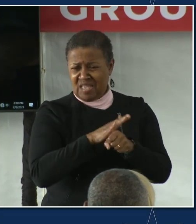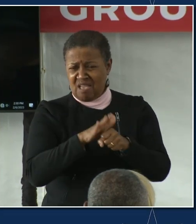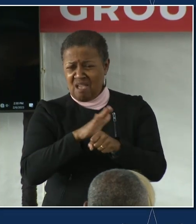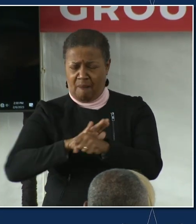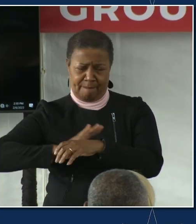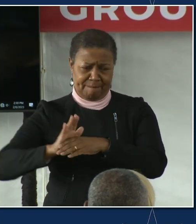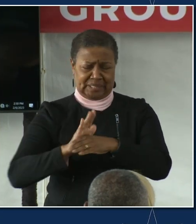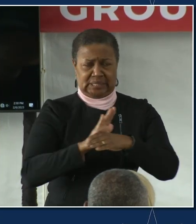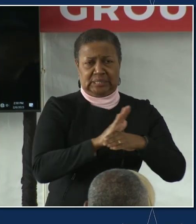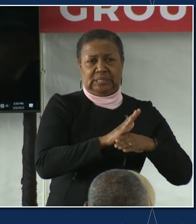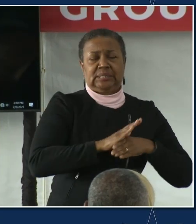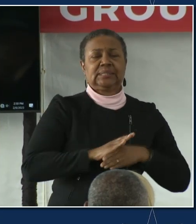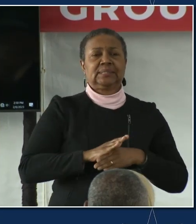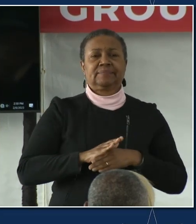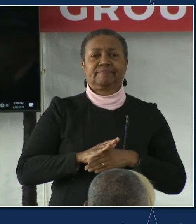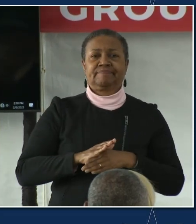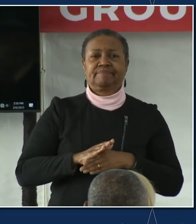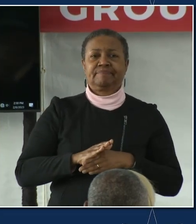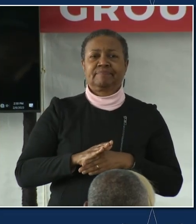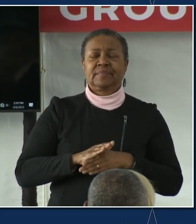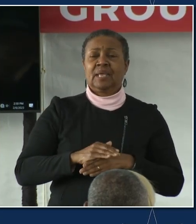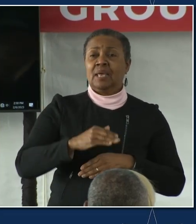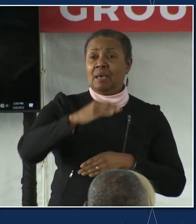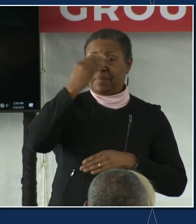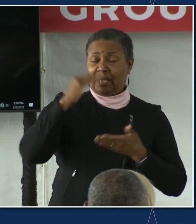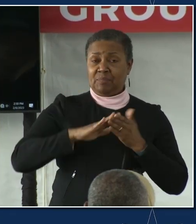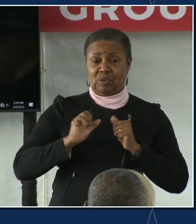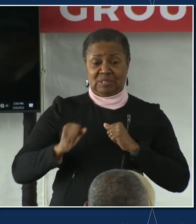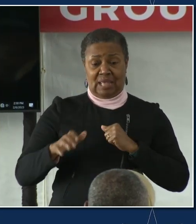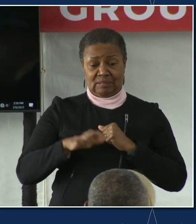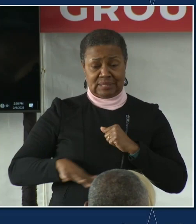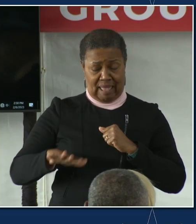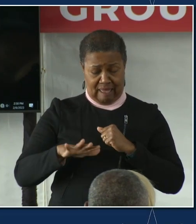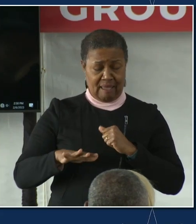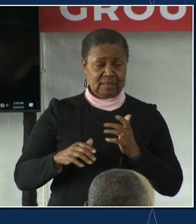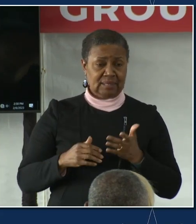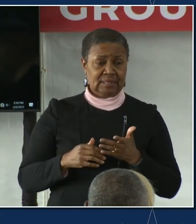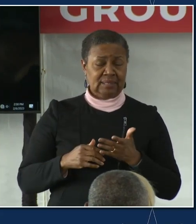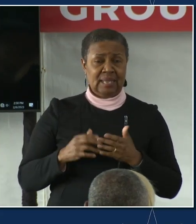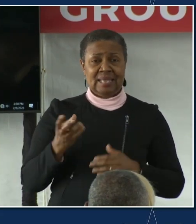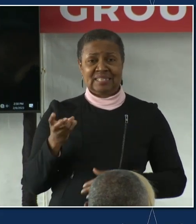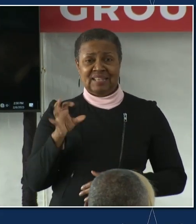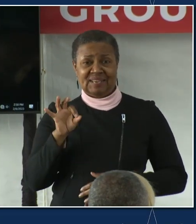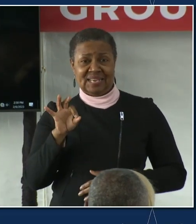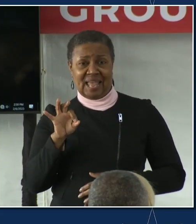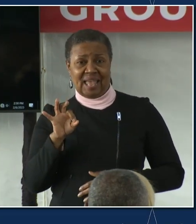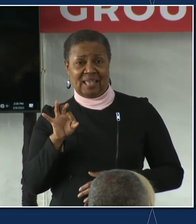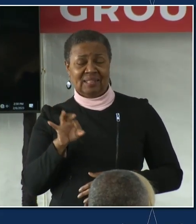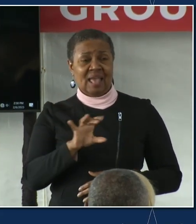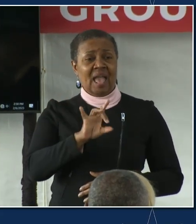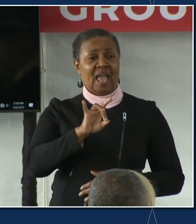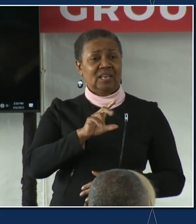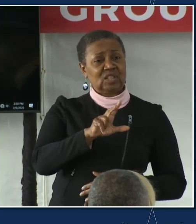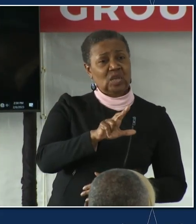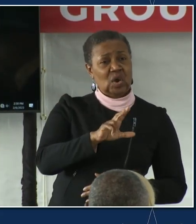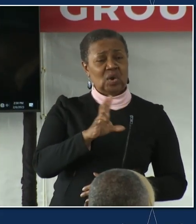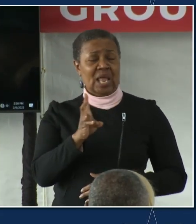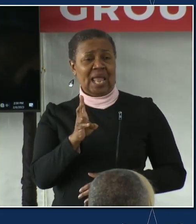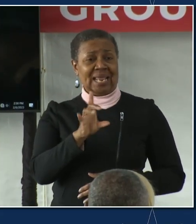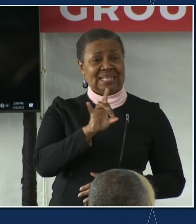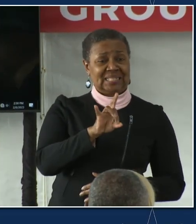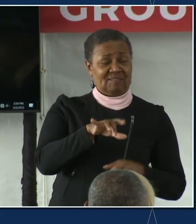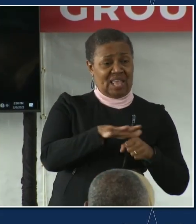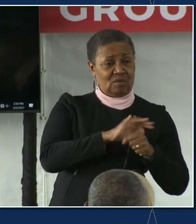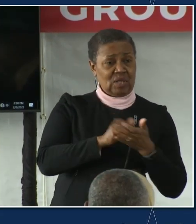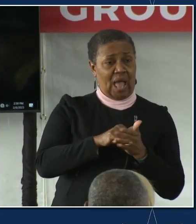bustling. The black community on the south side, 79th, 83rd, 87th, in the areas